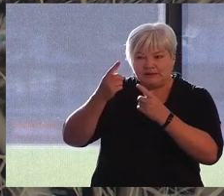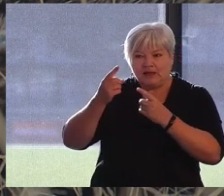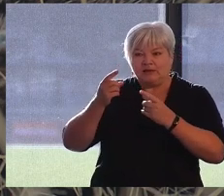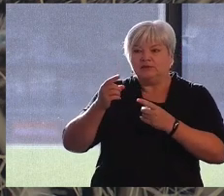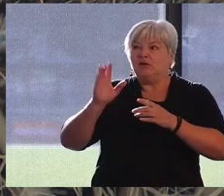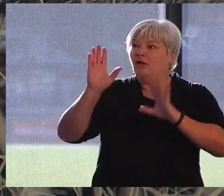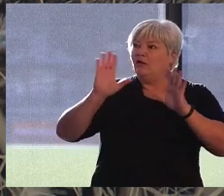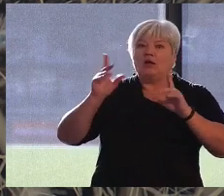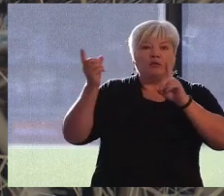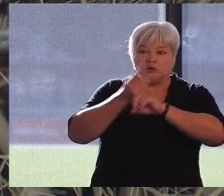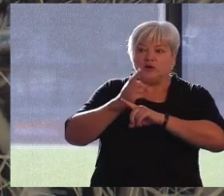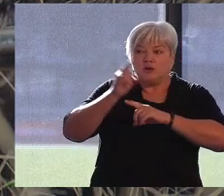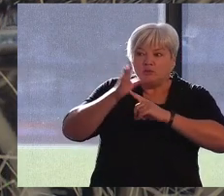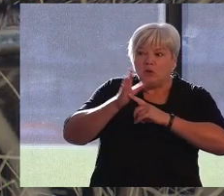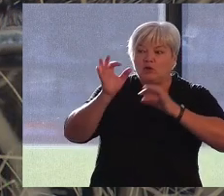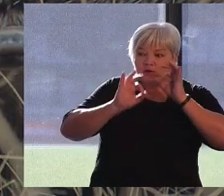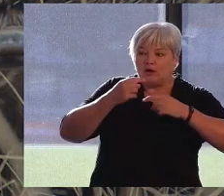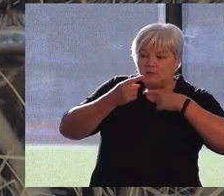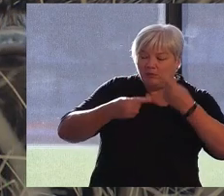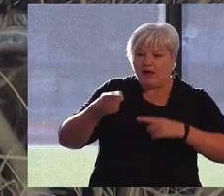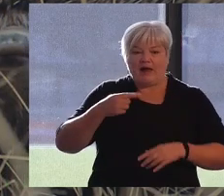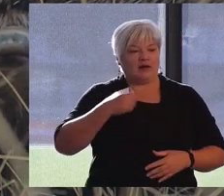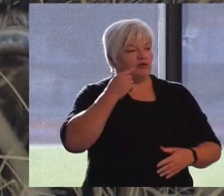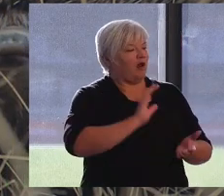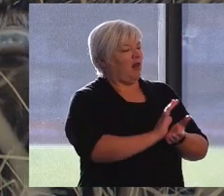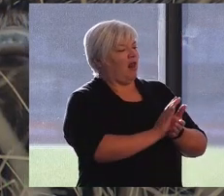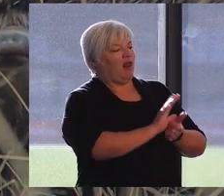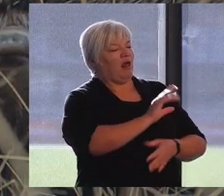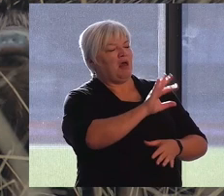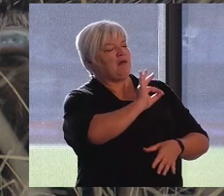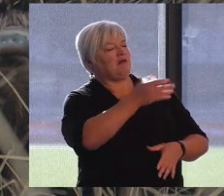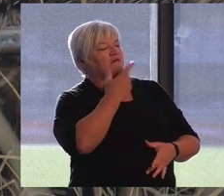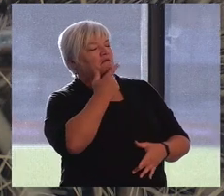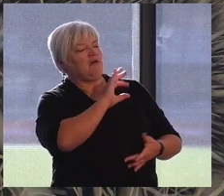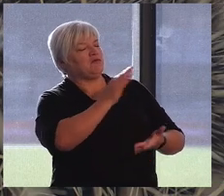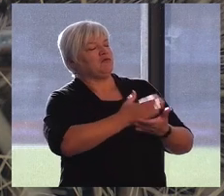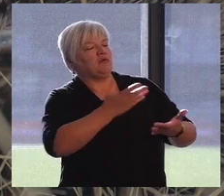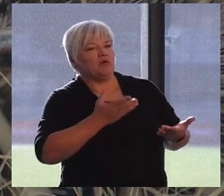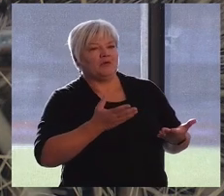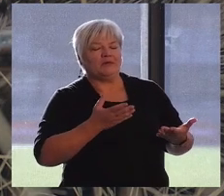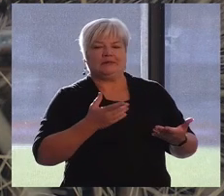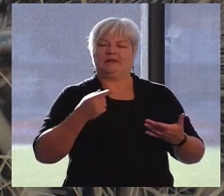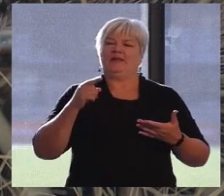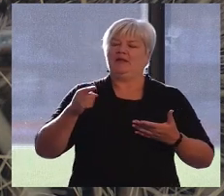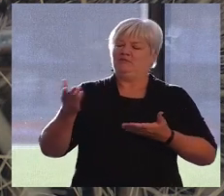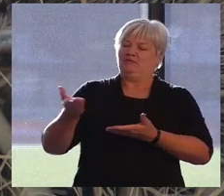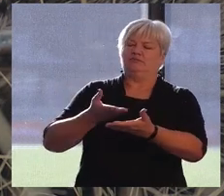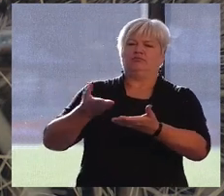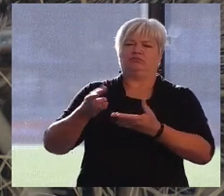happening. And it was a really important turning point for me, that conversation, that